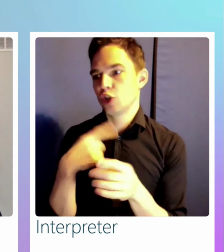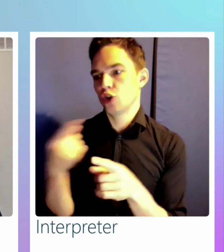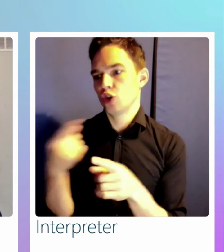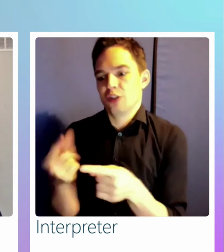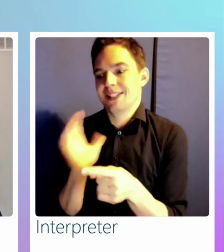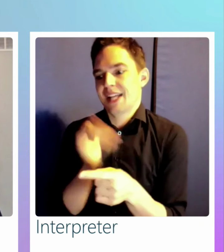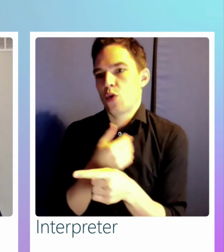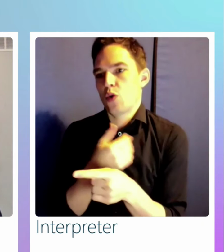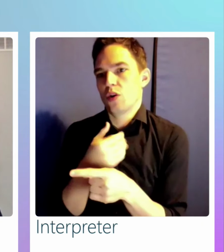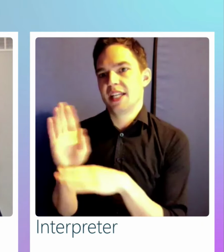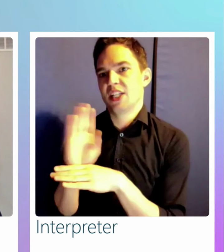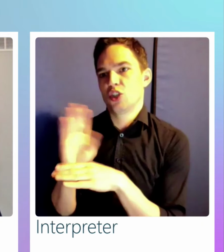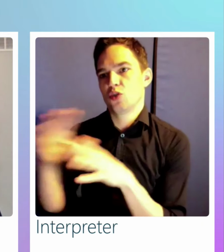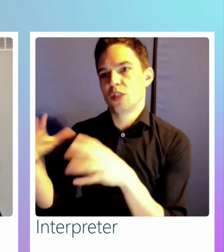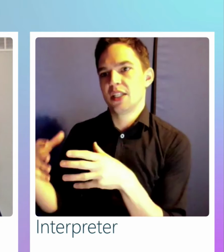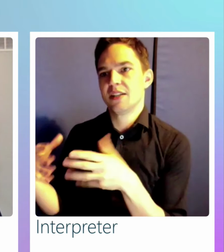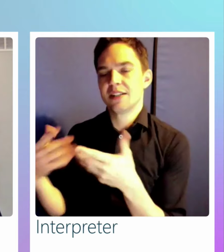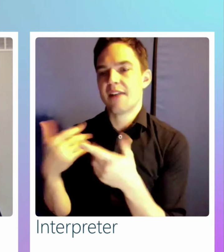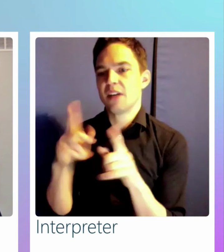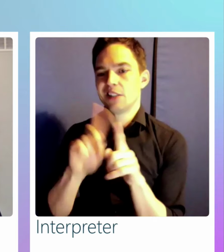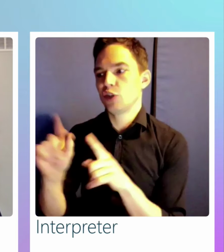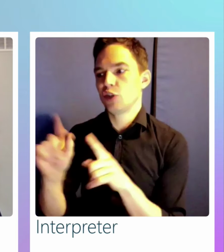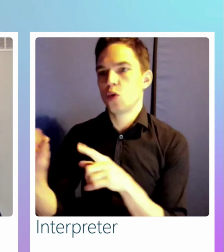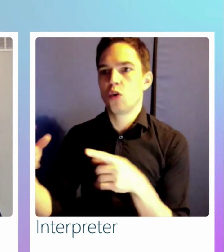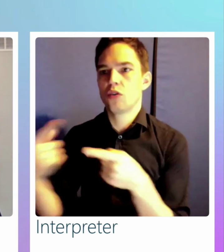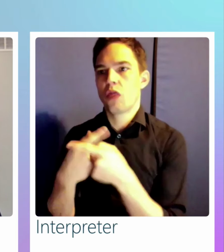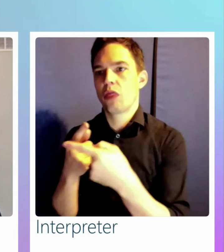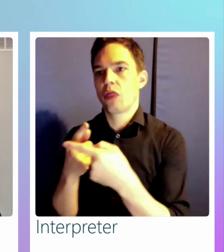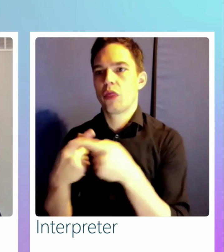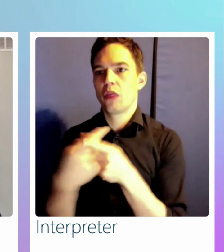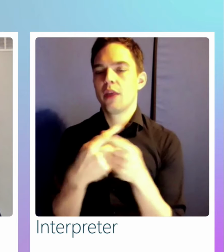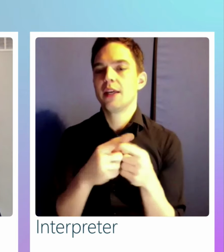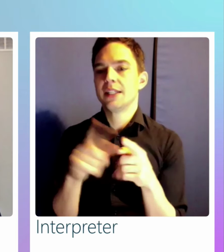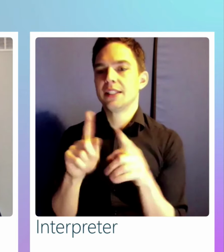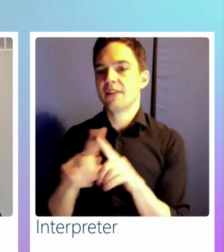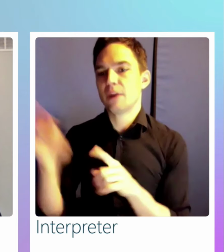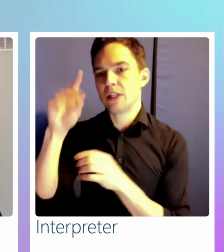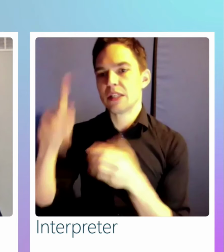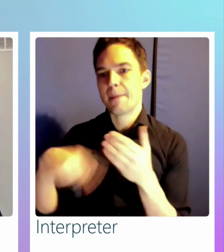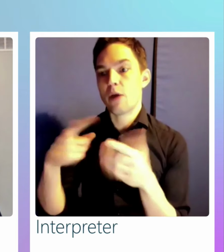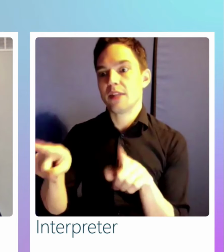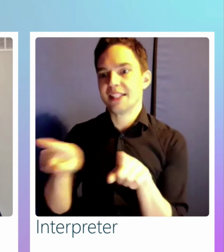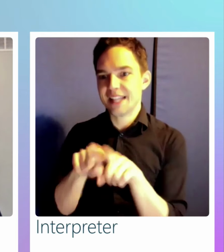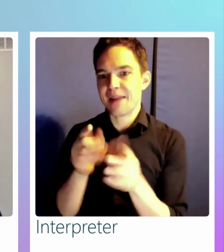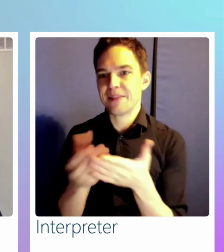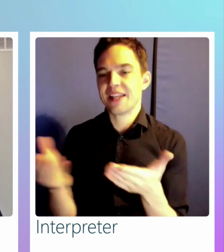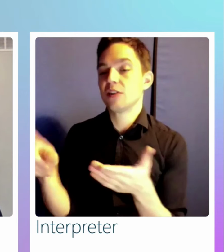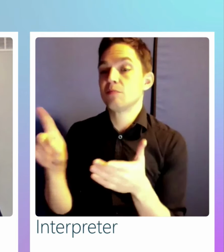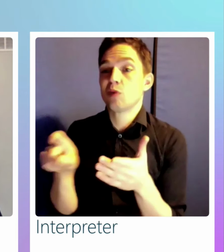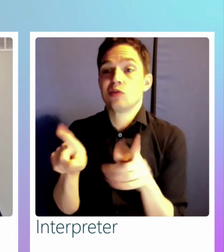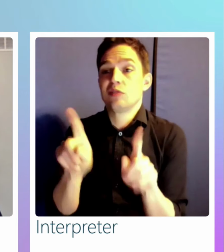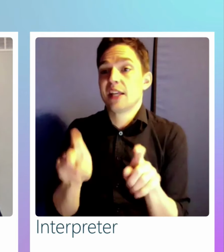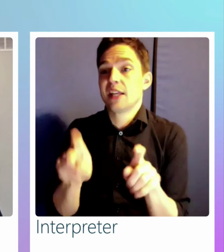have just different tools giving different opinions about the same thing, even though they're supposed to test the same